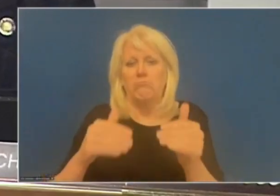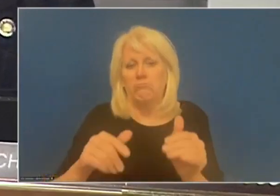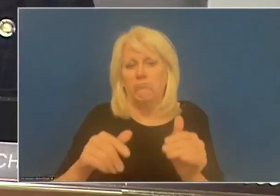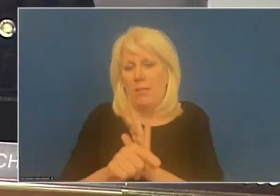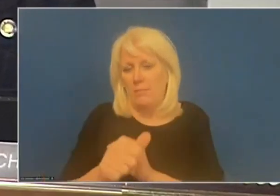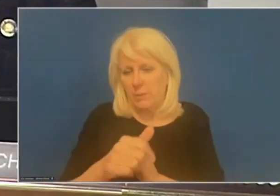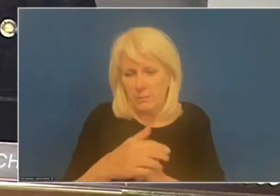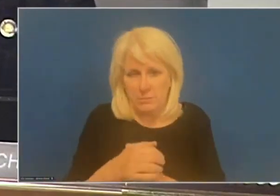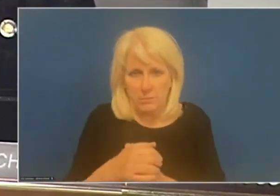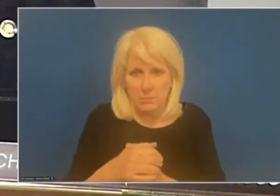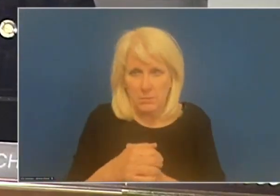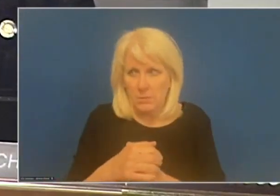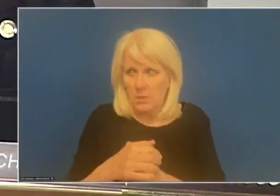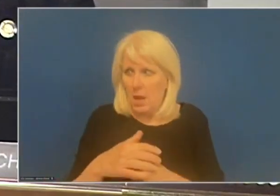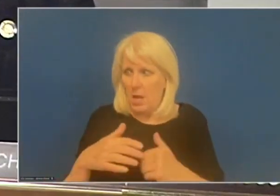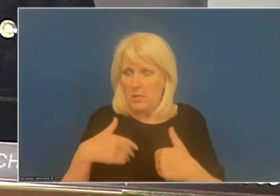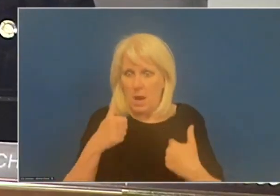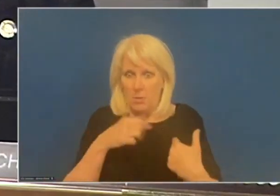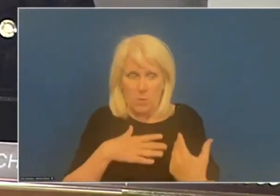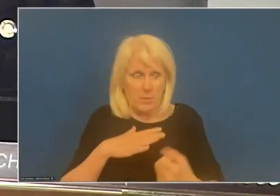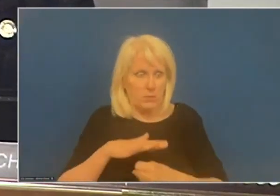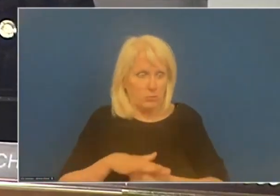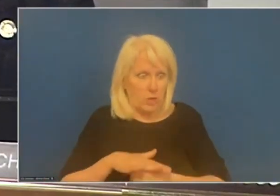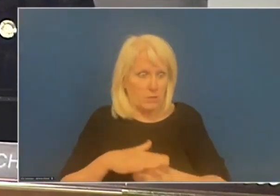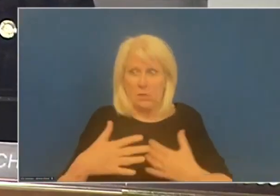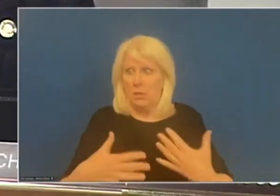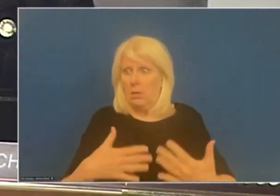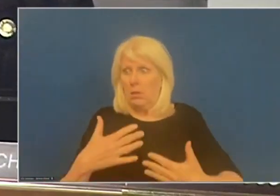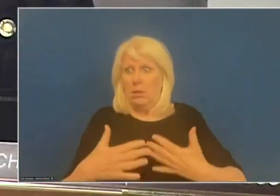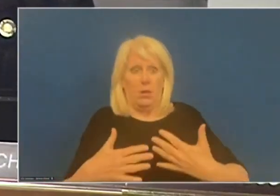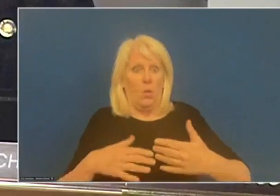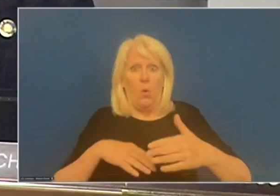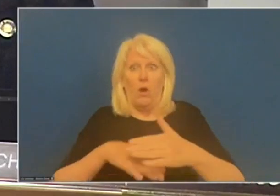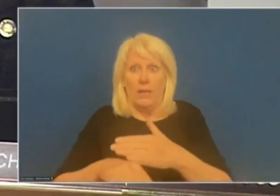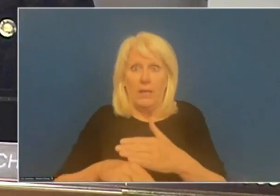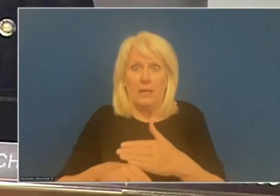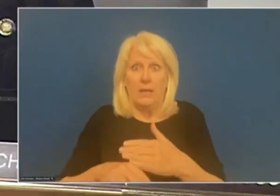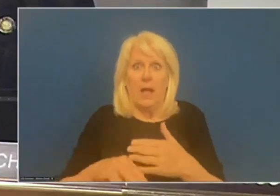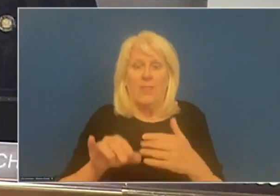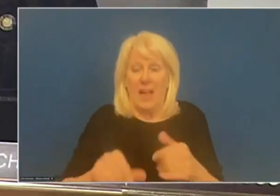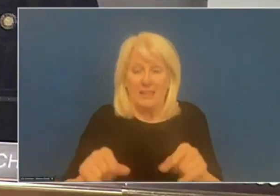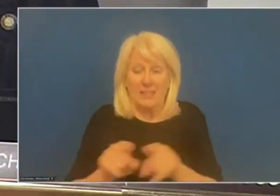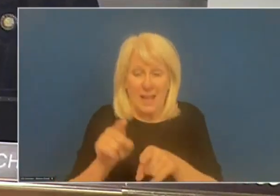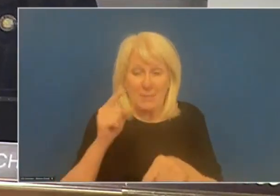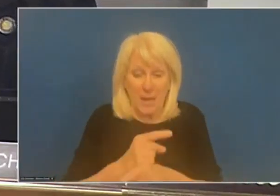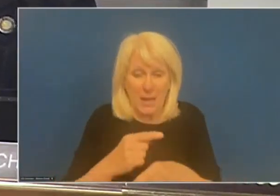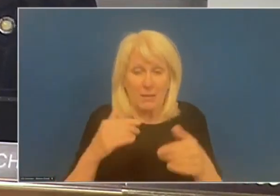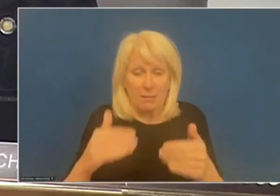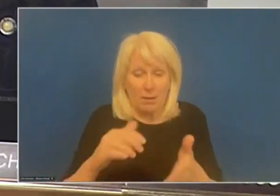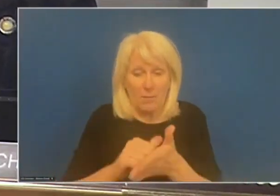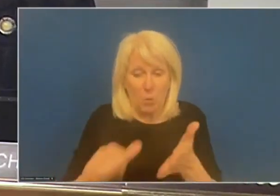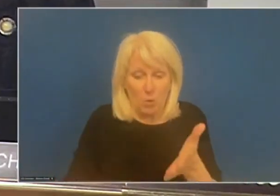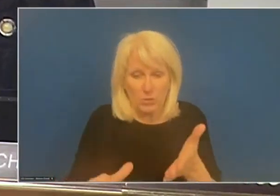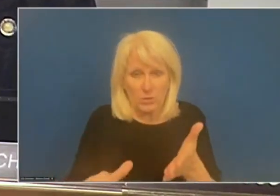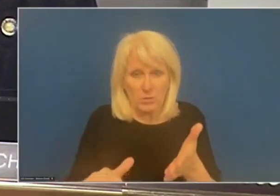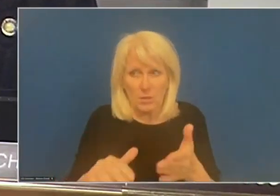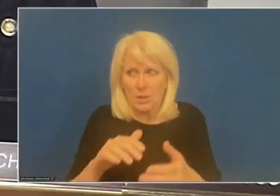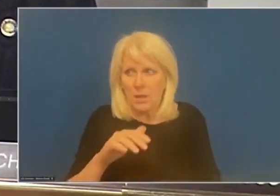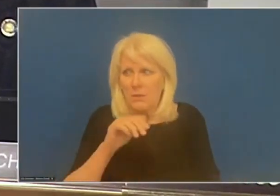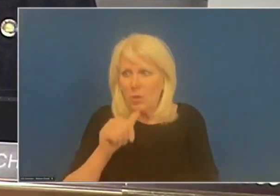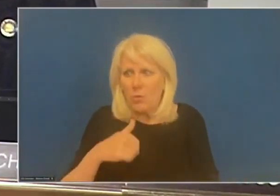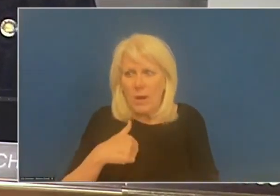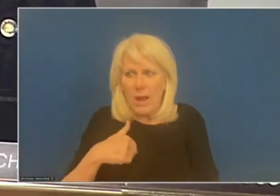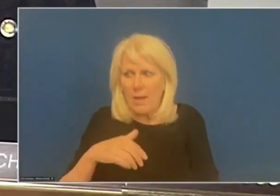young woman in distress to walk in same day and obtain an abortion without 48 hours to